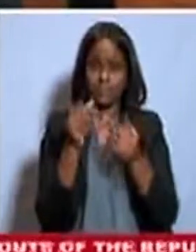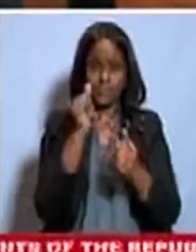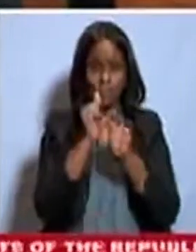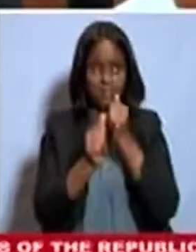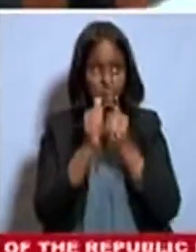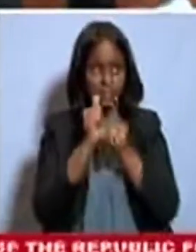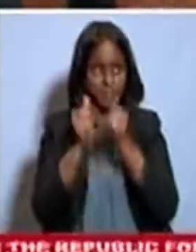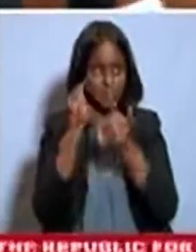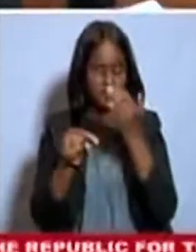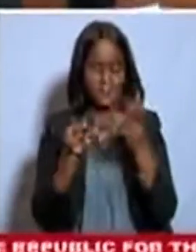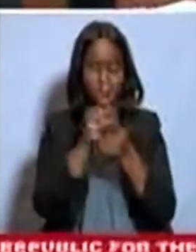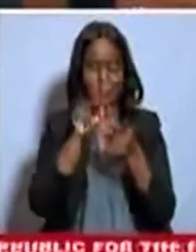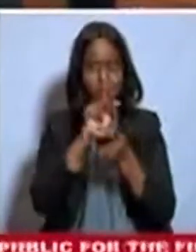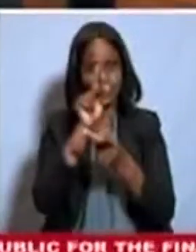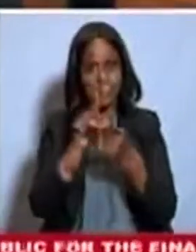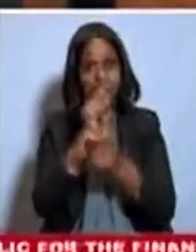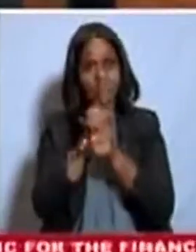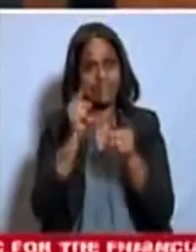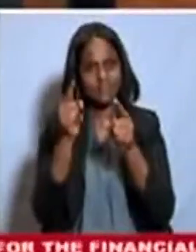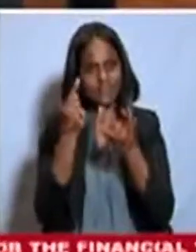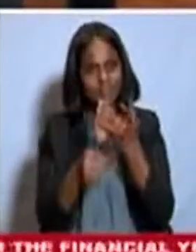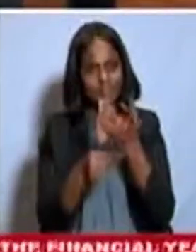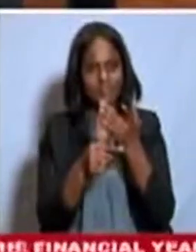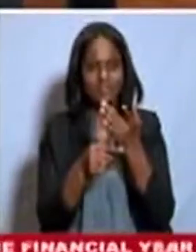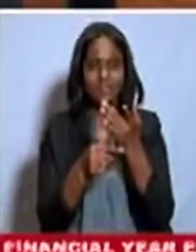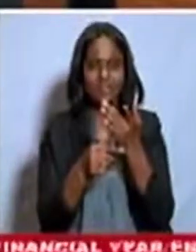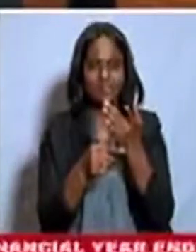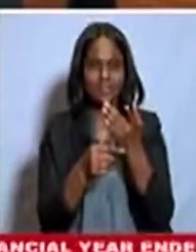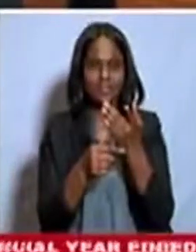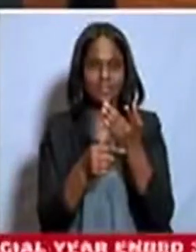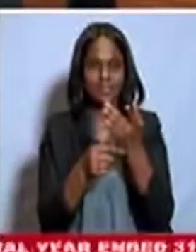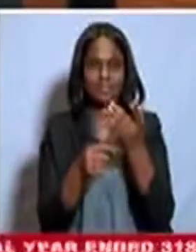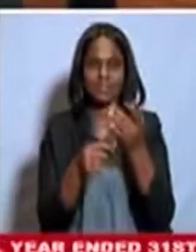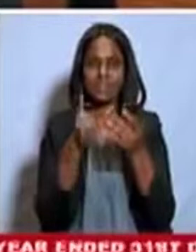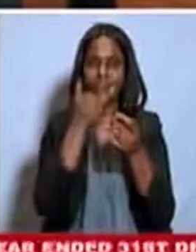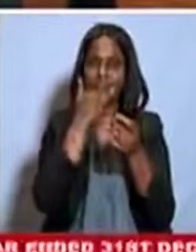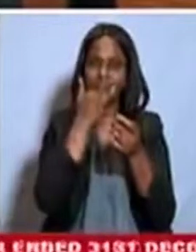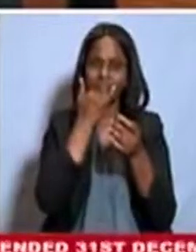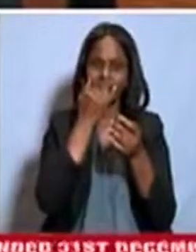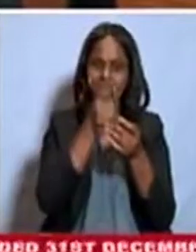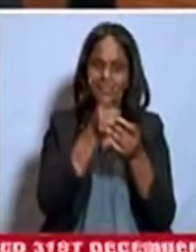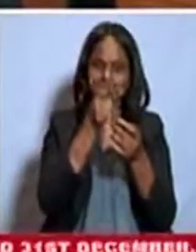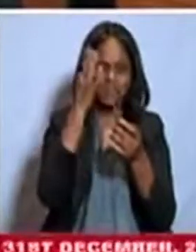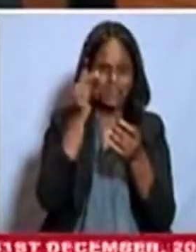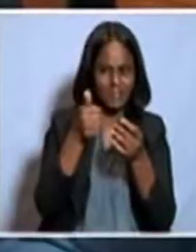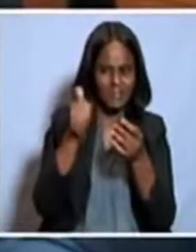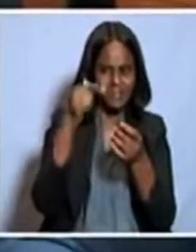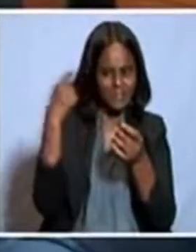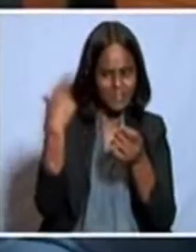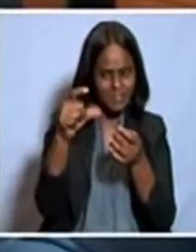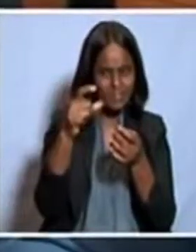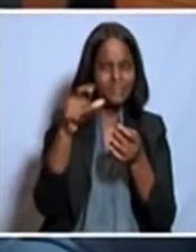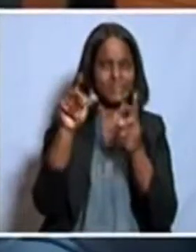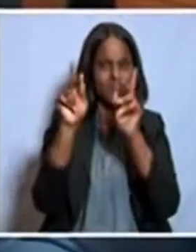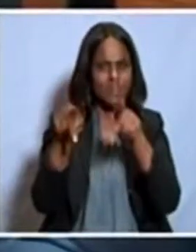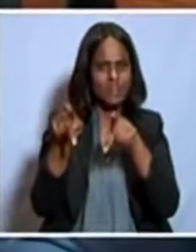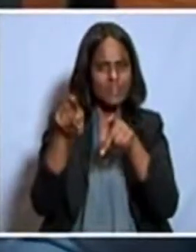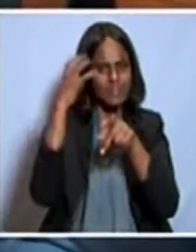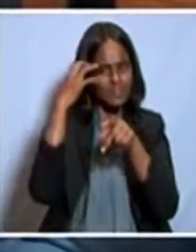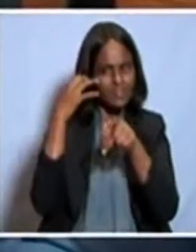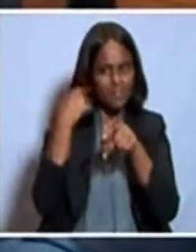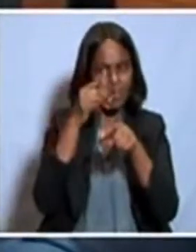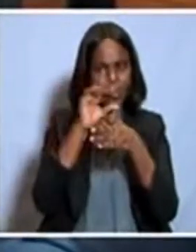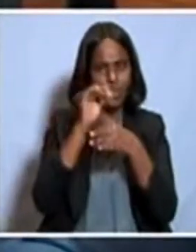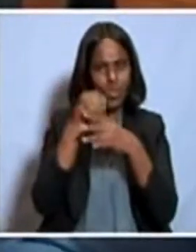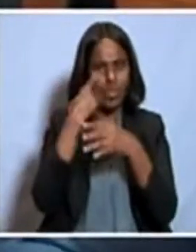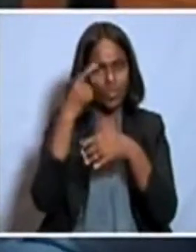which looks like it was just an oversight by the... Why are we charging the officer who was, or the officers